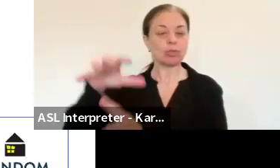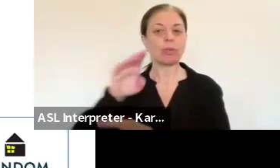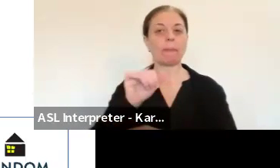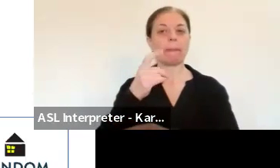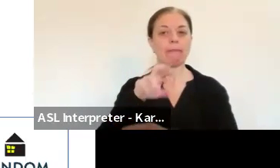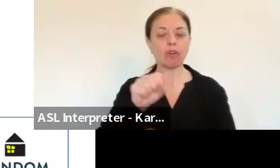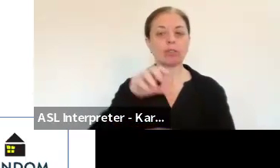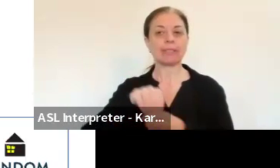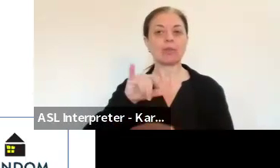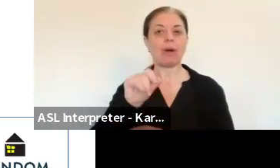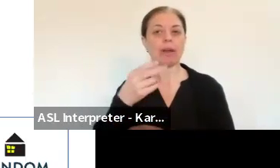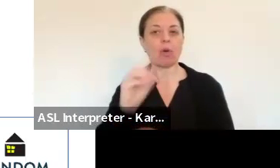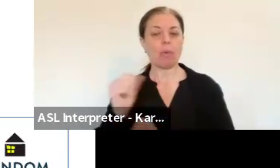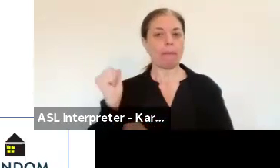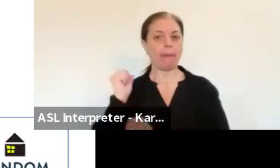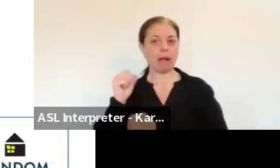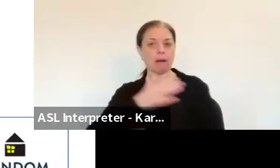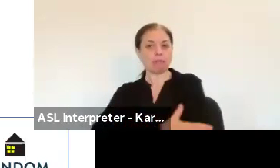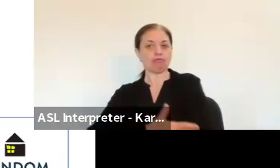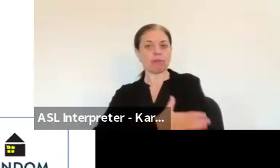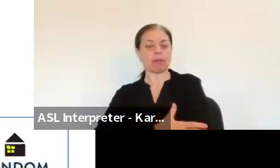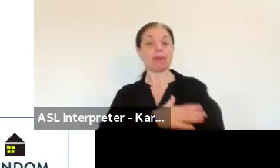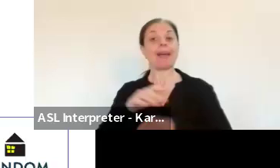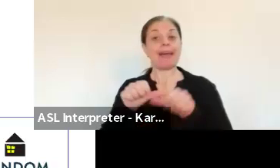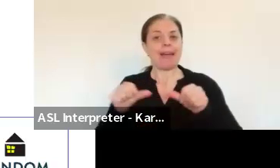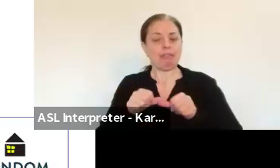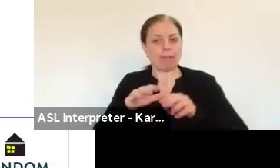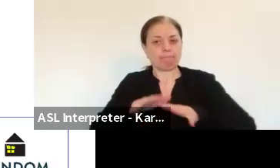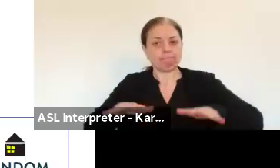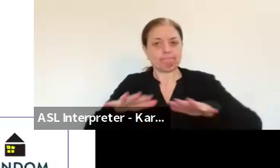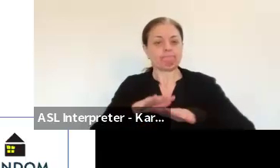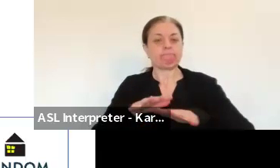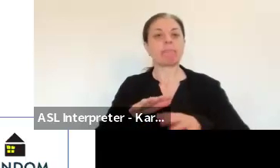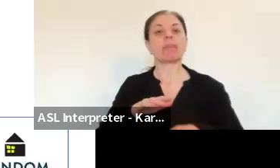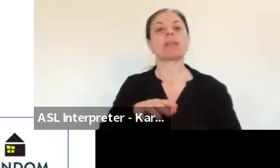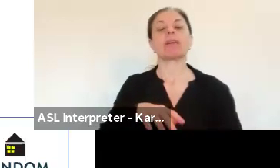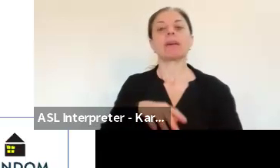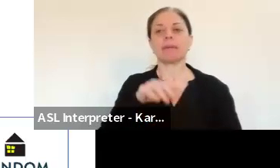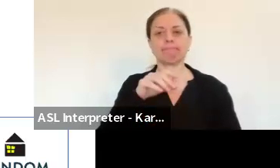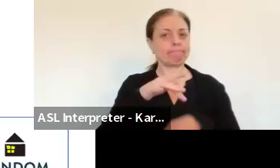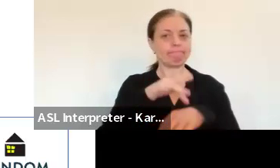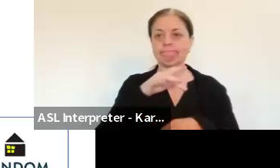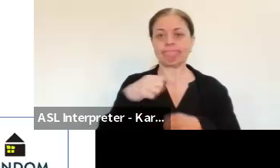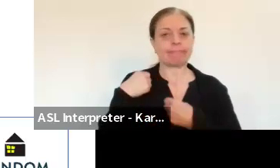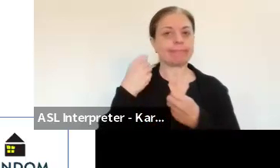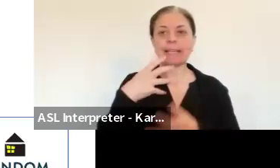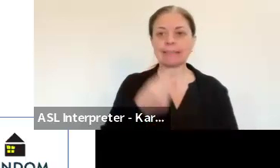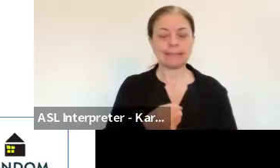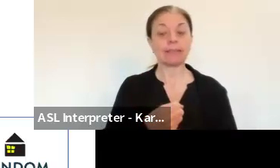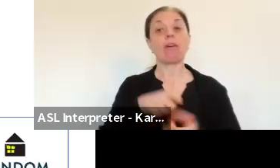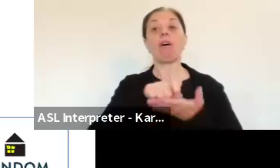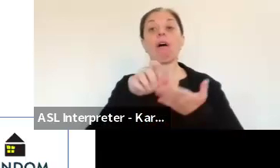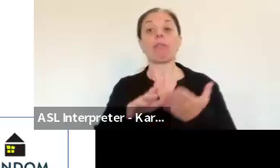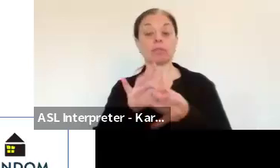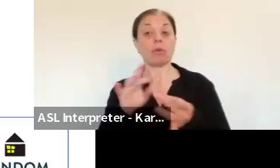into Idaho's backcountry, an area that beavers hadn't inhabited in decades. An author's note will